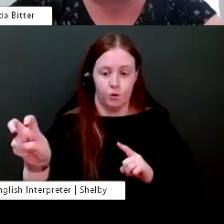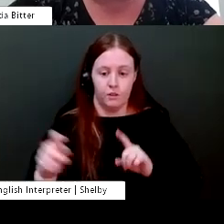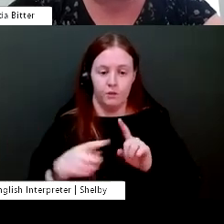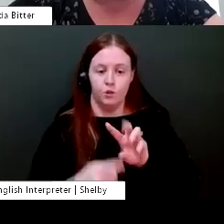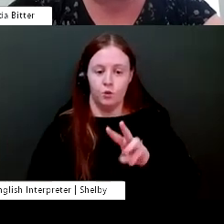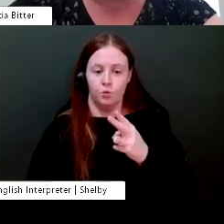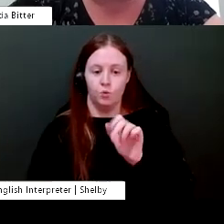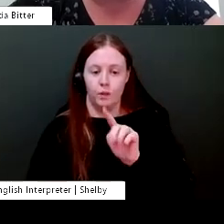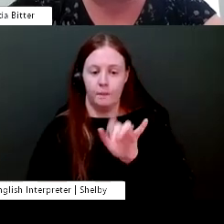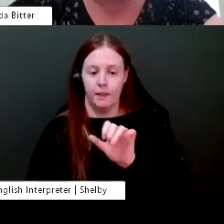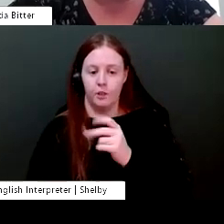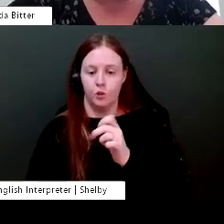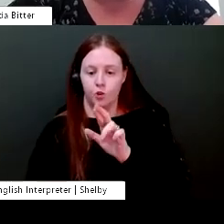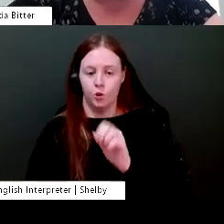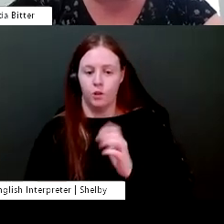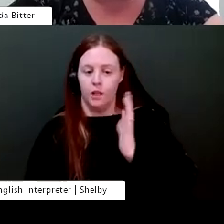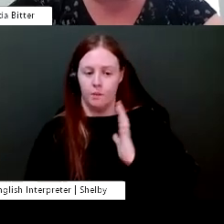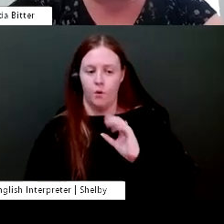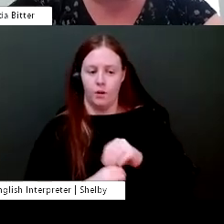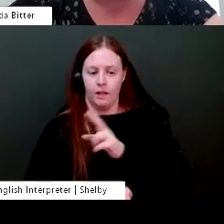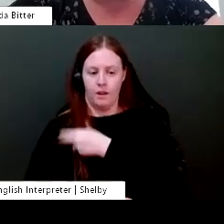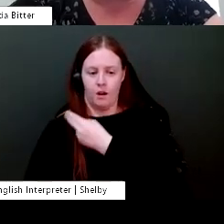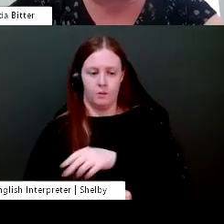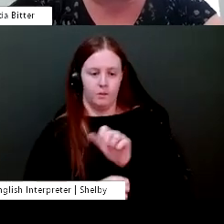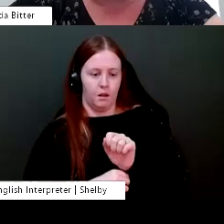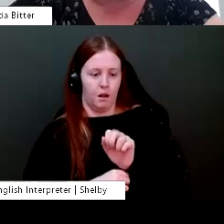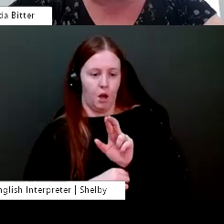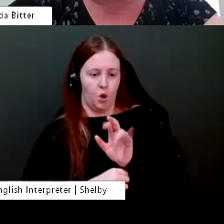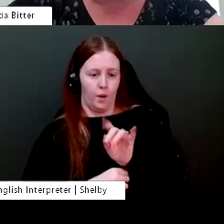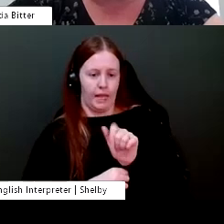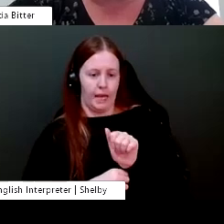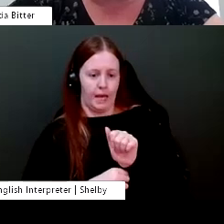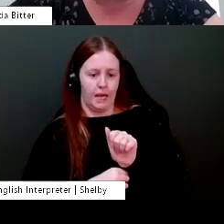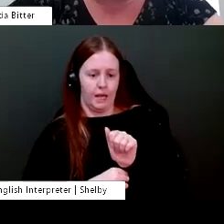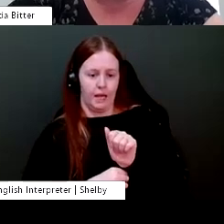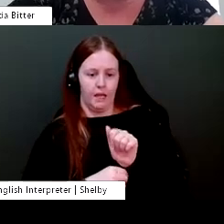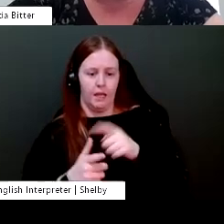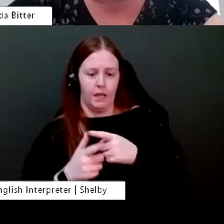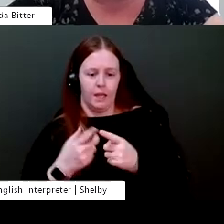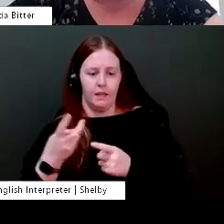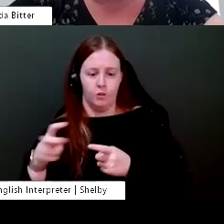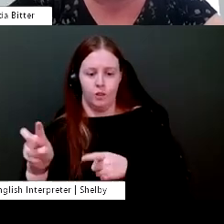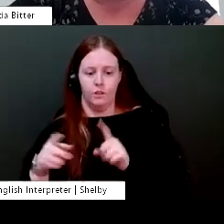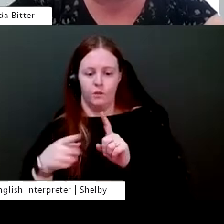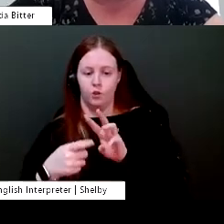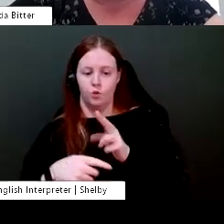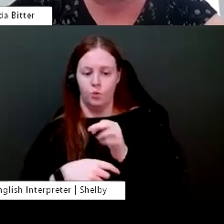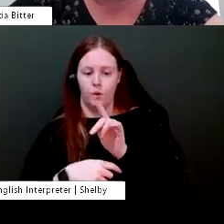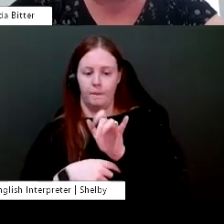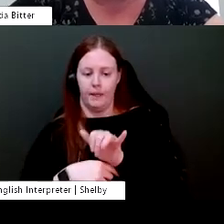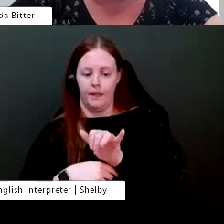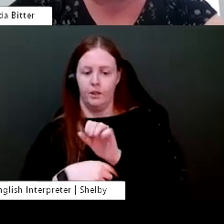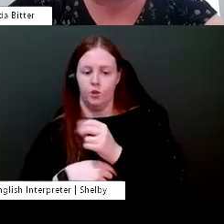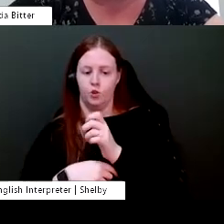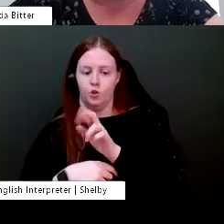was initially in the hospital in Orillia and transferred to Whitby Shores for a geriatric assessment. So I wasn't comfortable of going